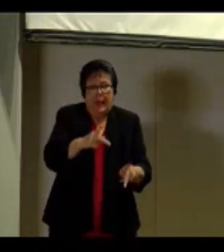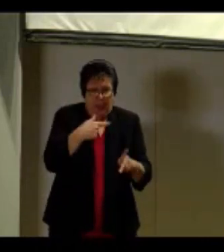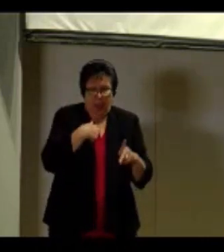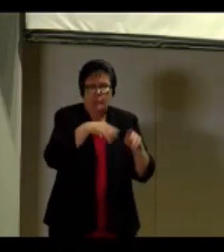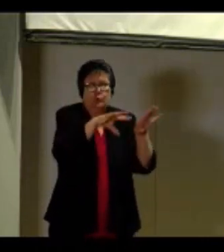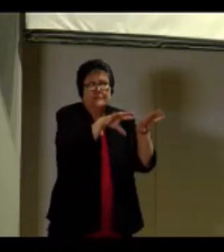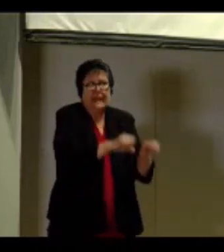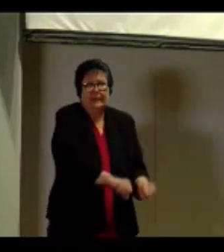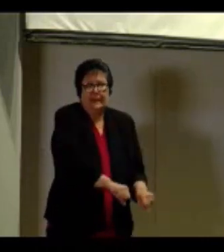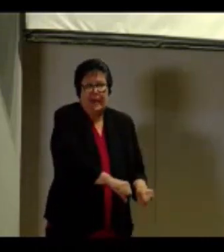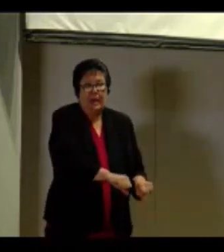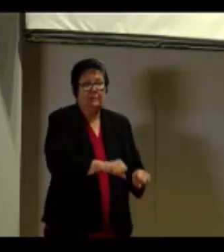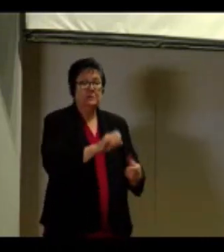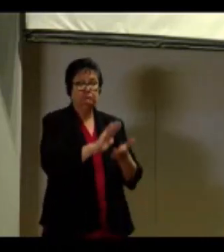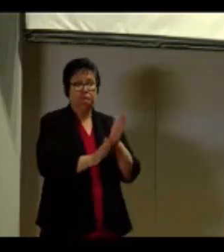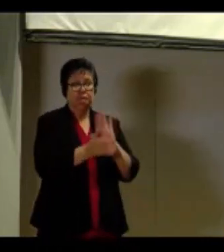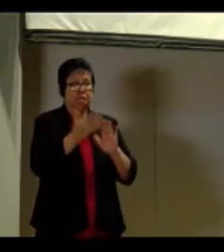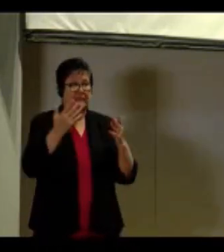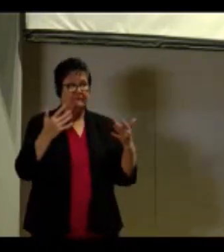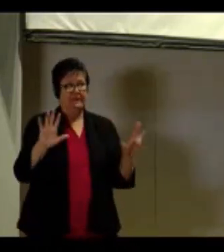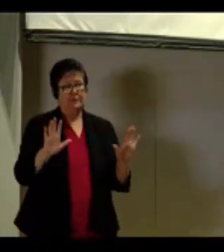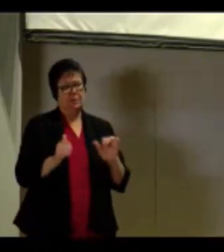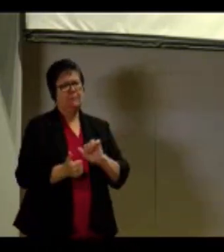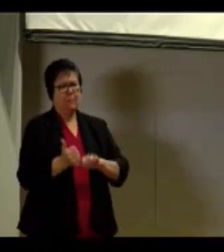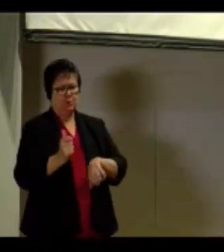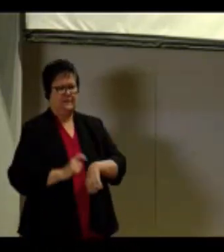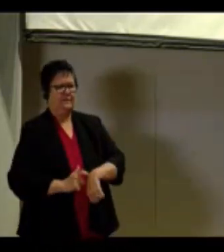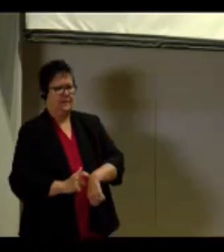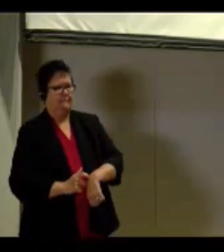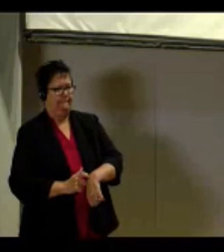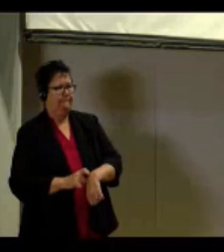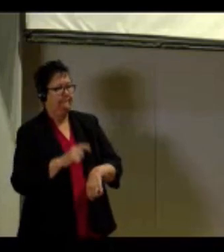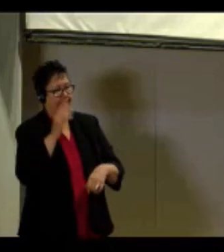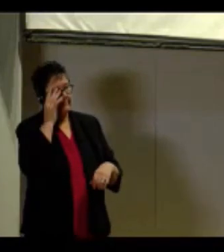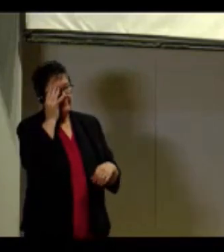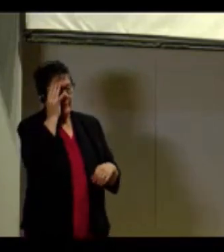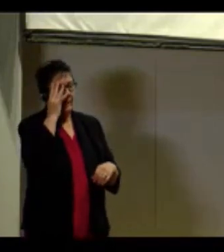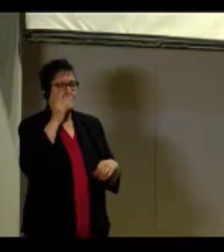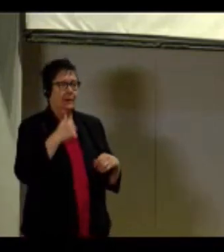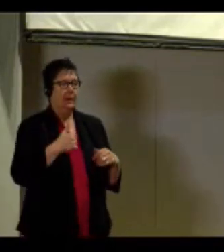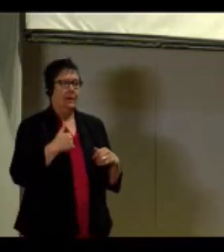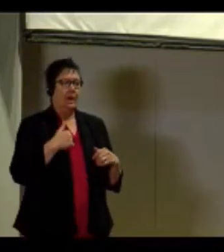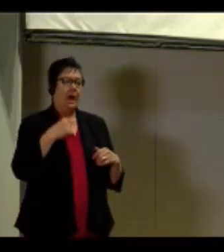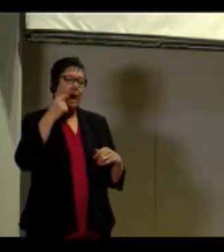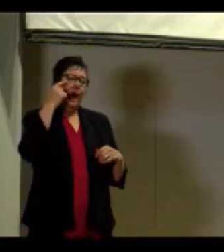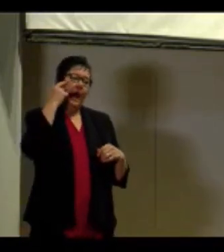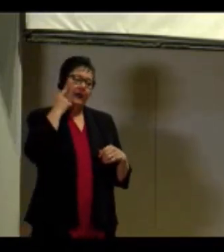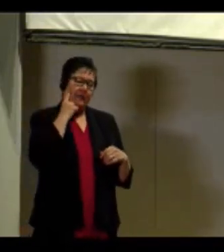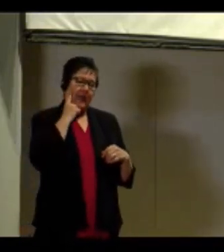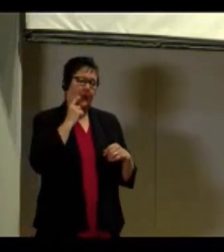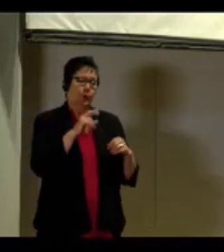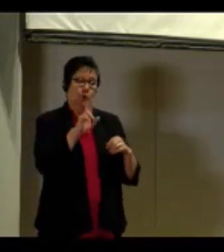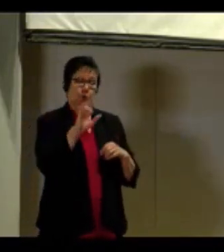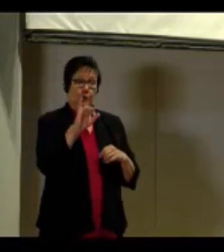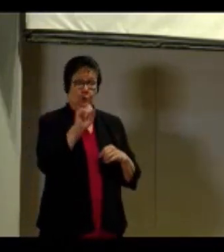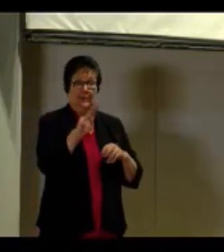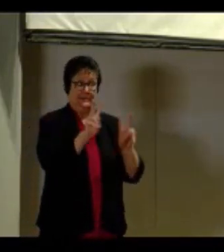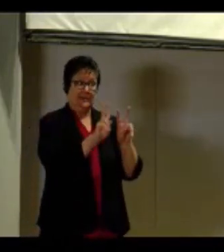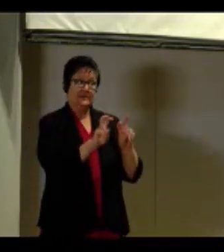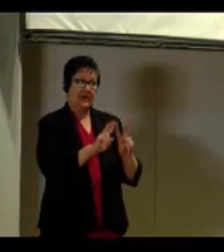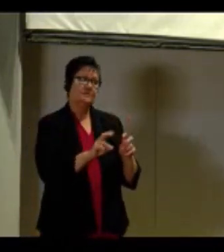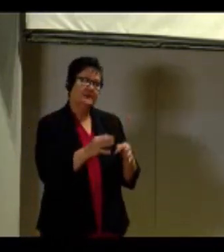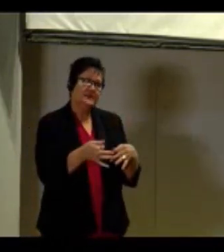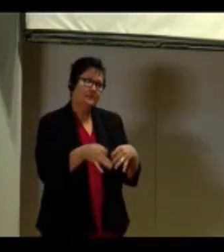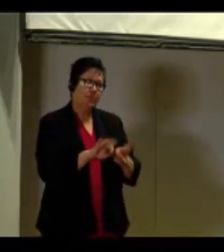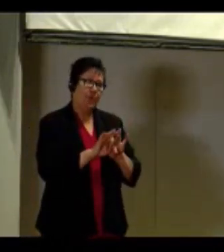take it down, and usually that's the end of it. And so I think assessment of risk is a very important part of